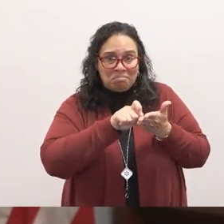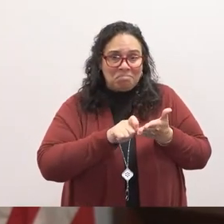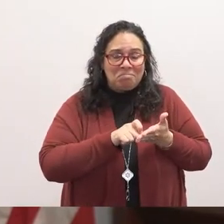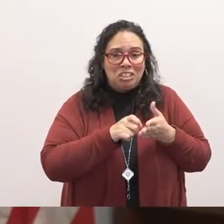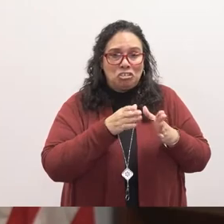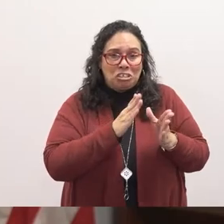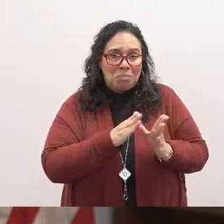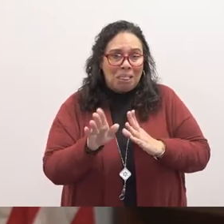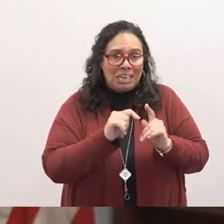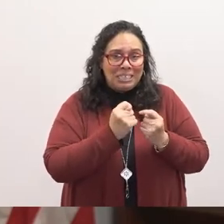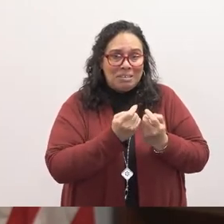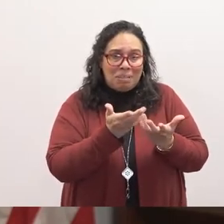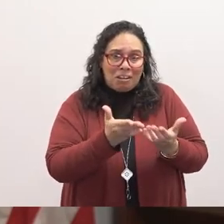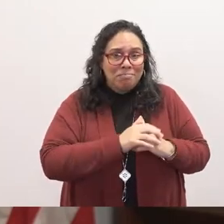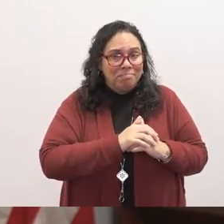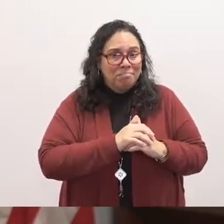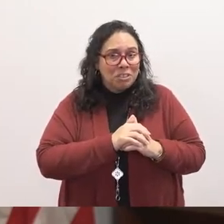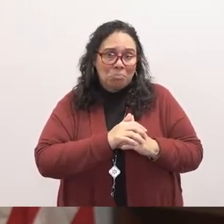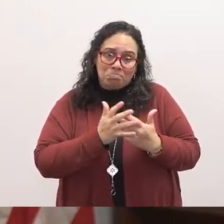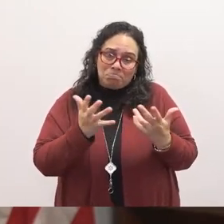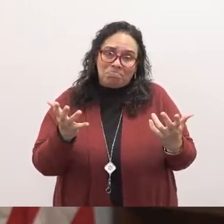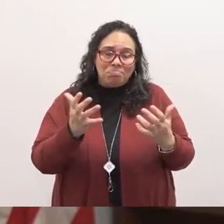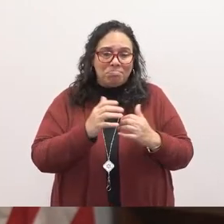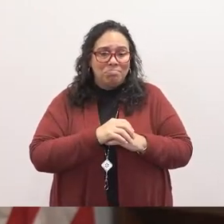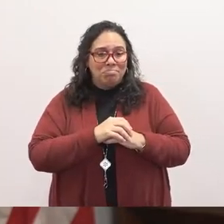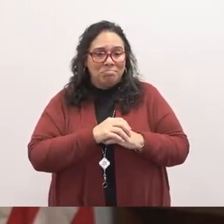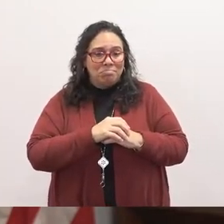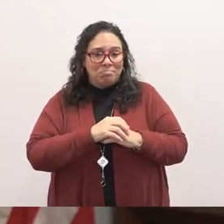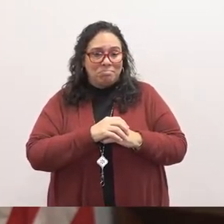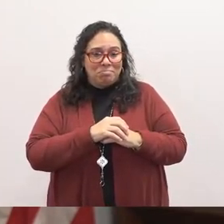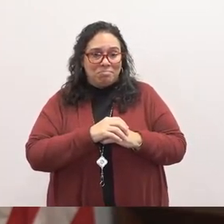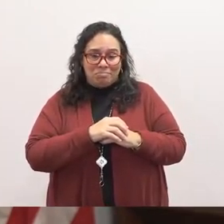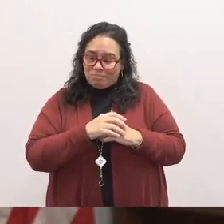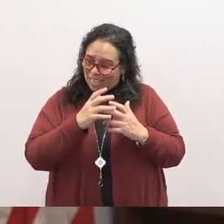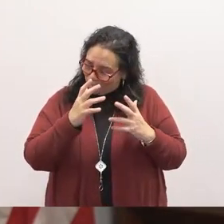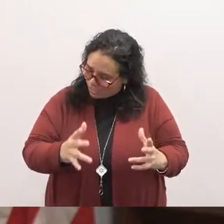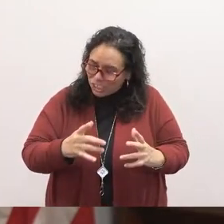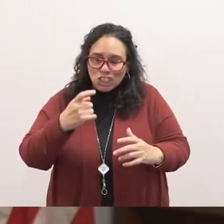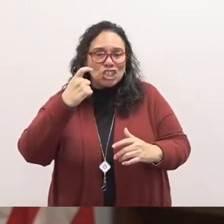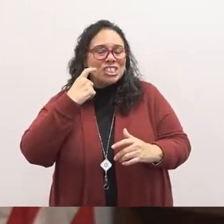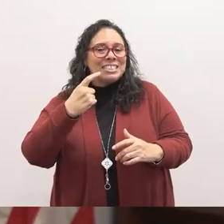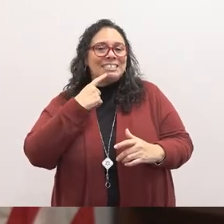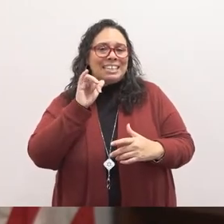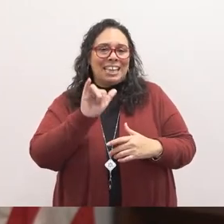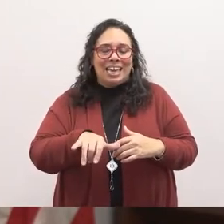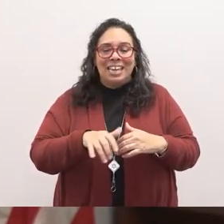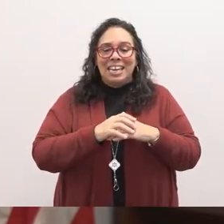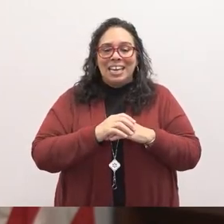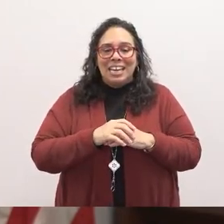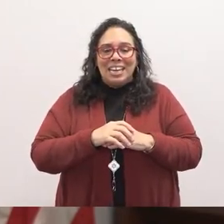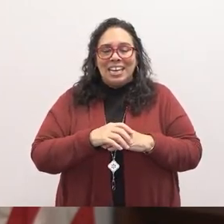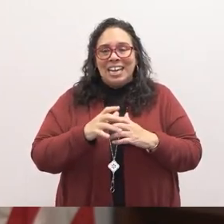strategic planning team there as well. So the Lunar New Year, I was just going to get there, right? So